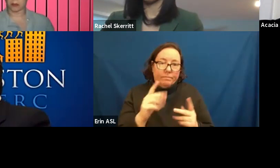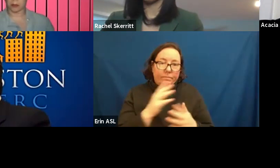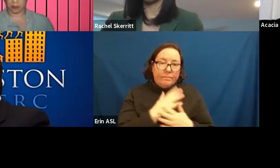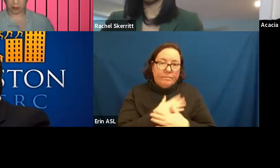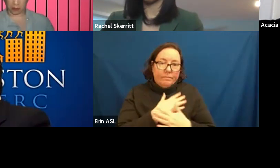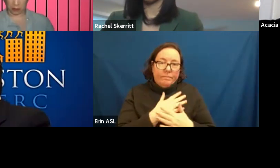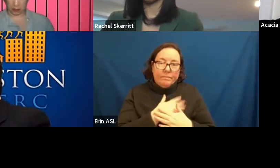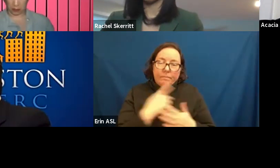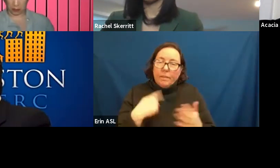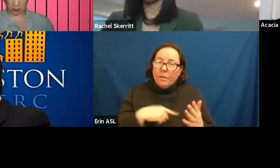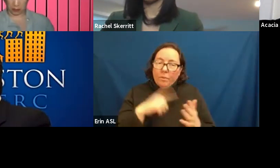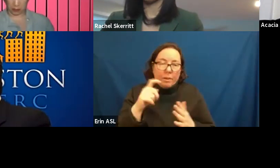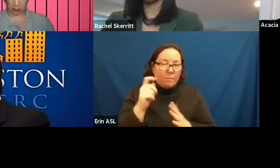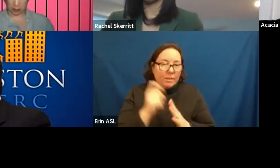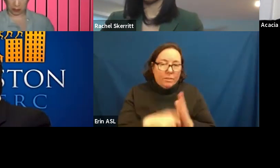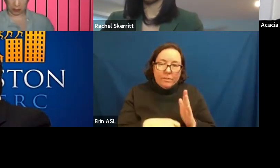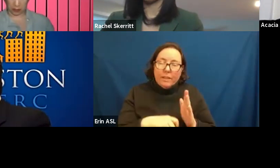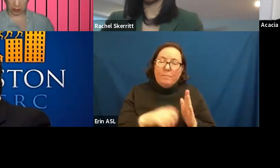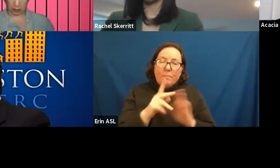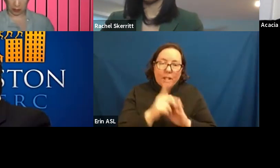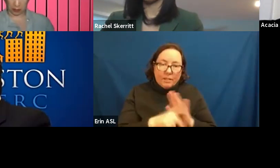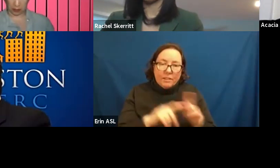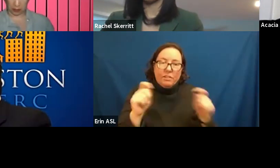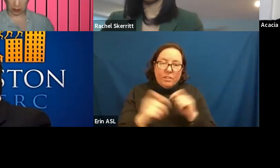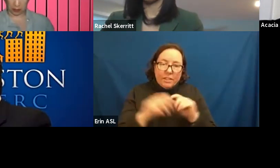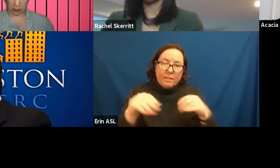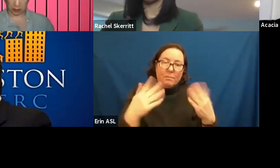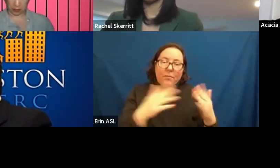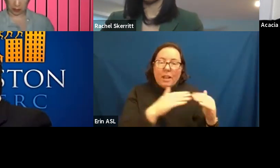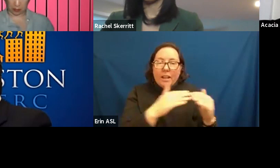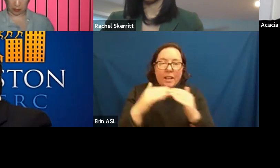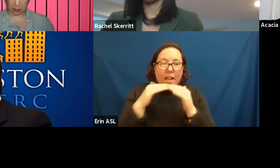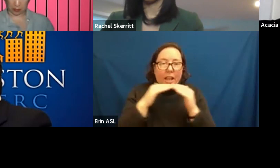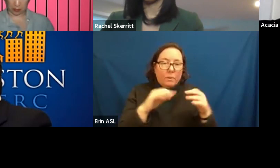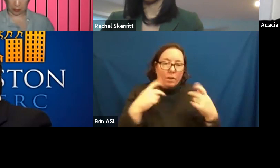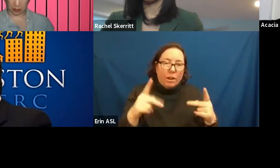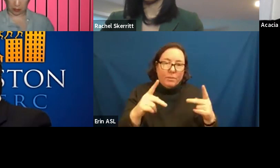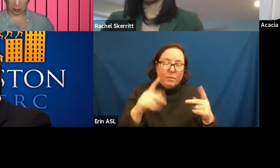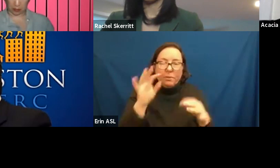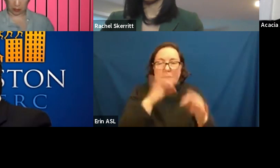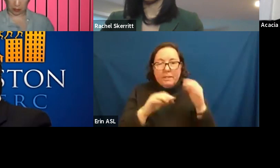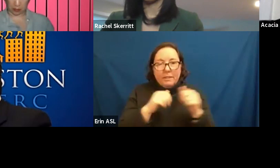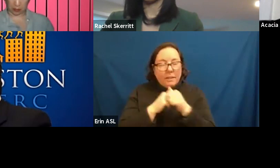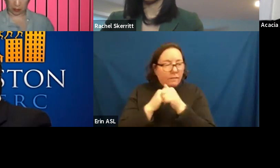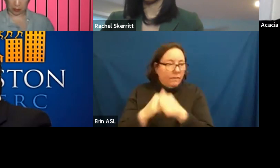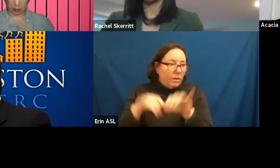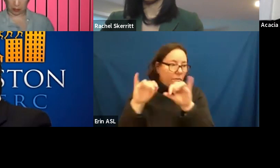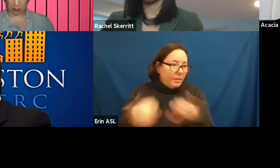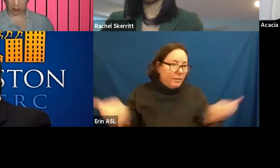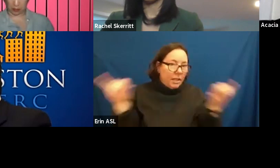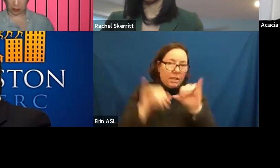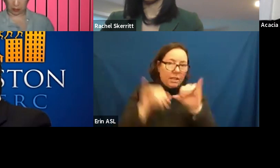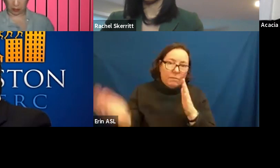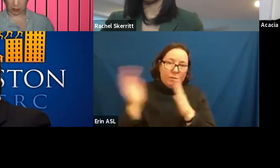We must develop policy changes that provide equity of opportunity in general, rather than continuing down the same well-traveled road of recreating